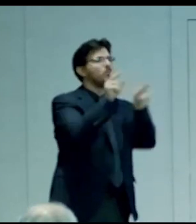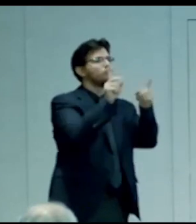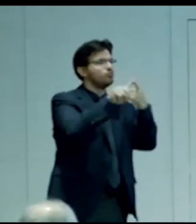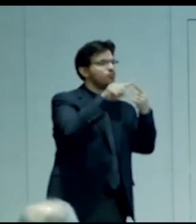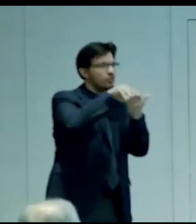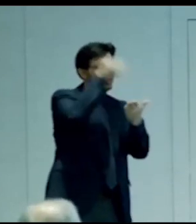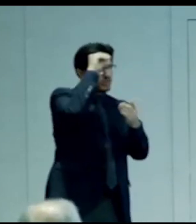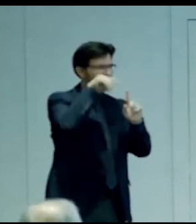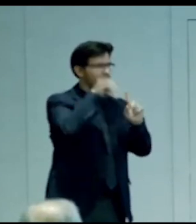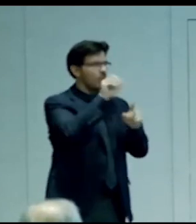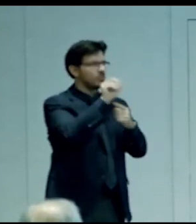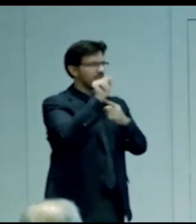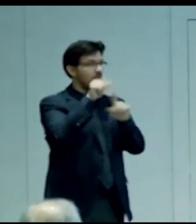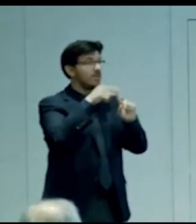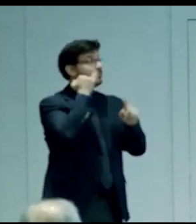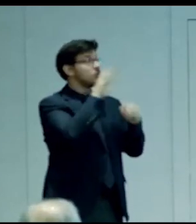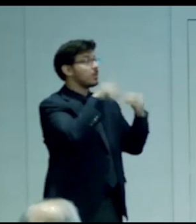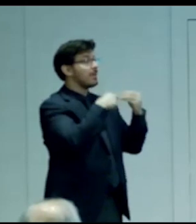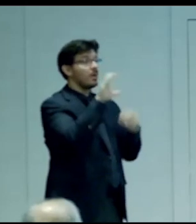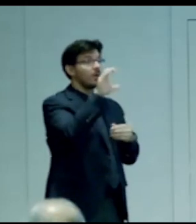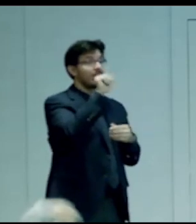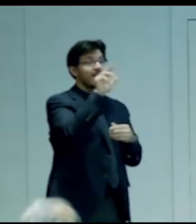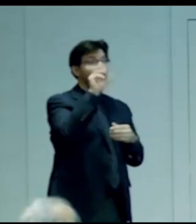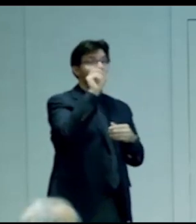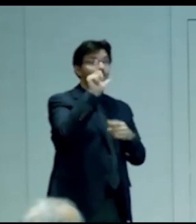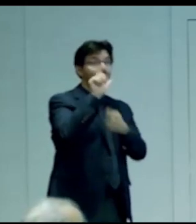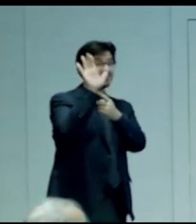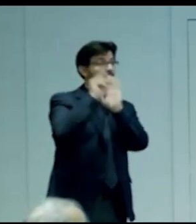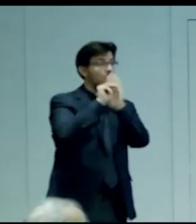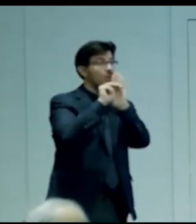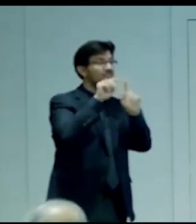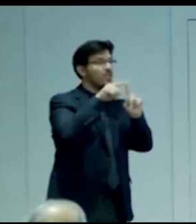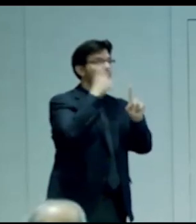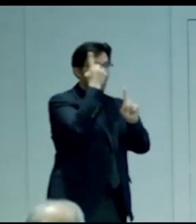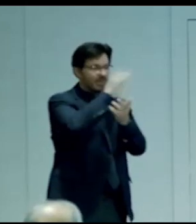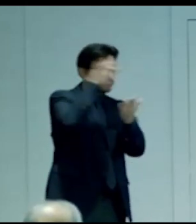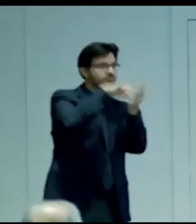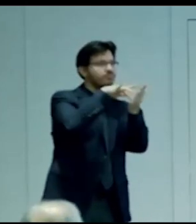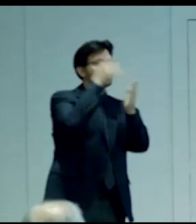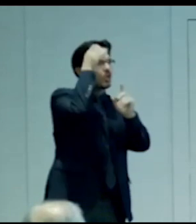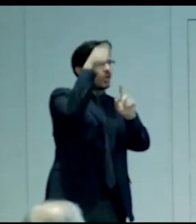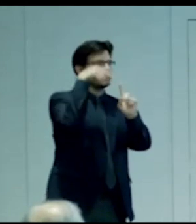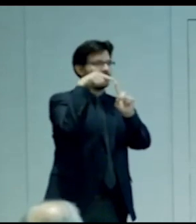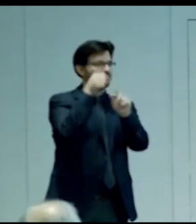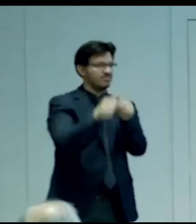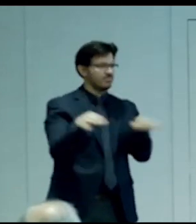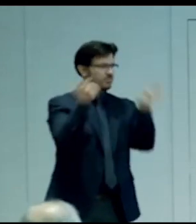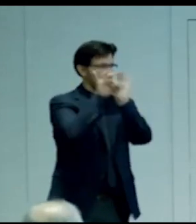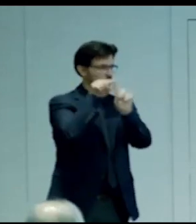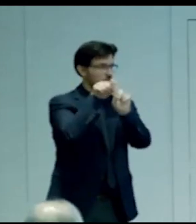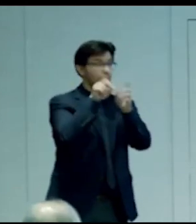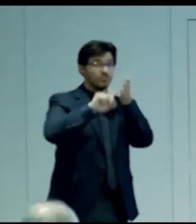if you want to talk about Carroll's model, this was one of the central concepts. And the research around it